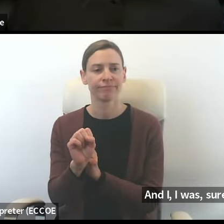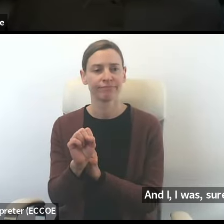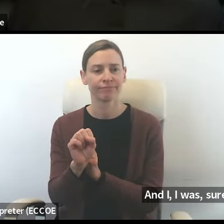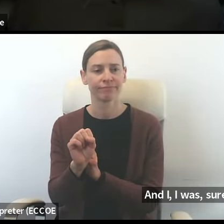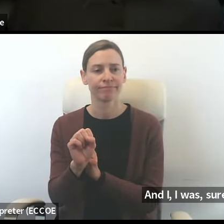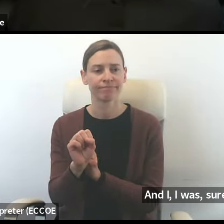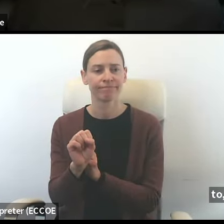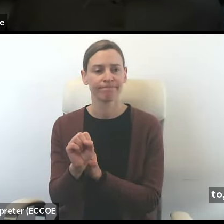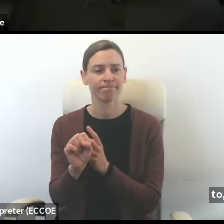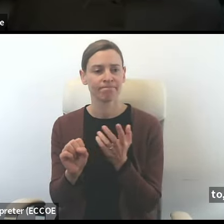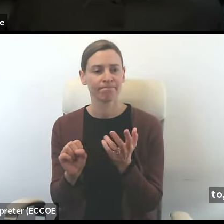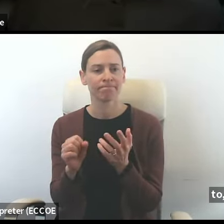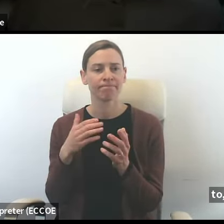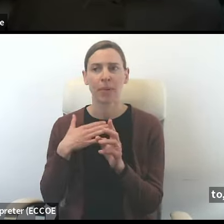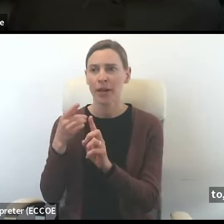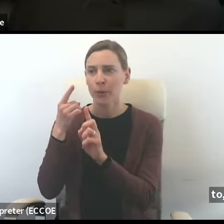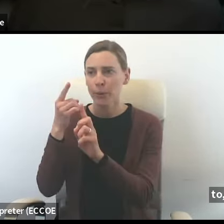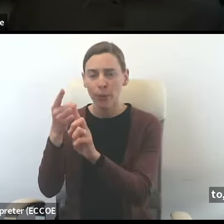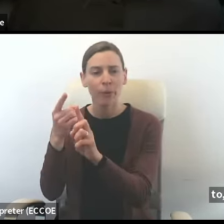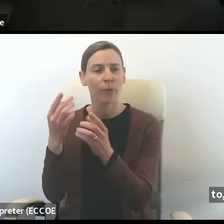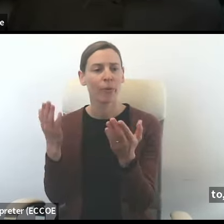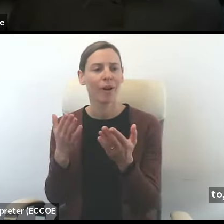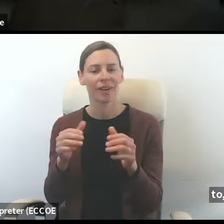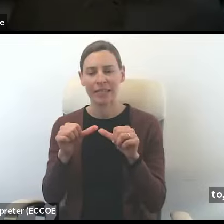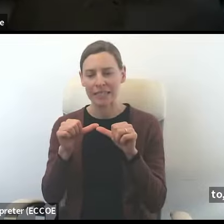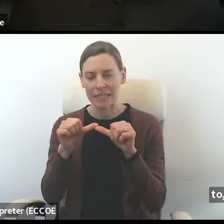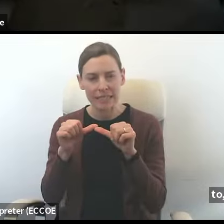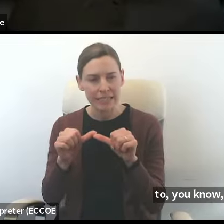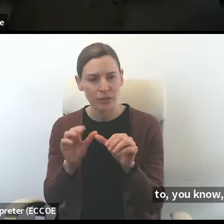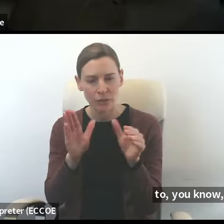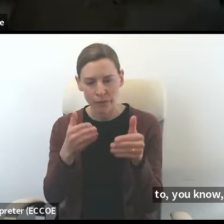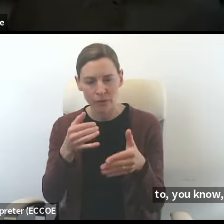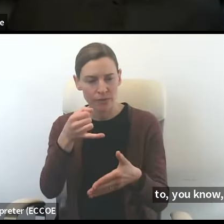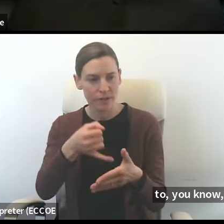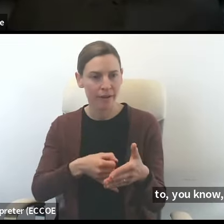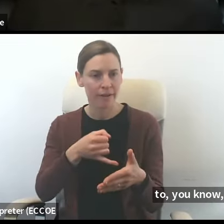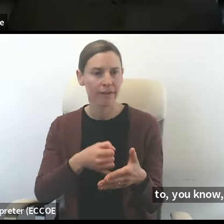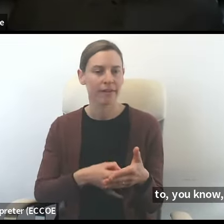so I continue doing art, and